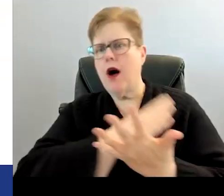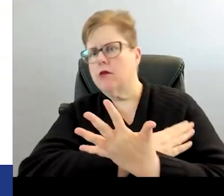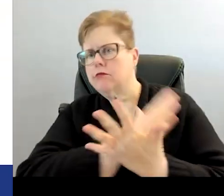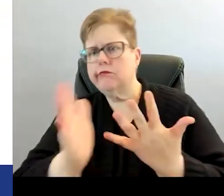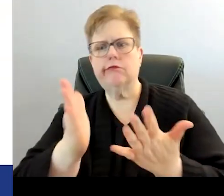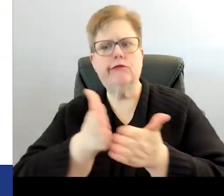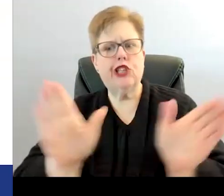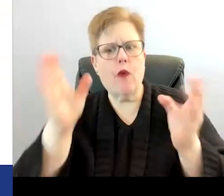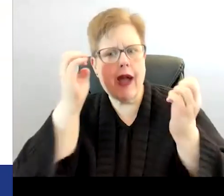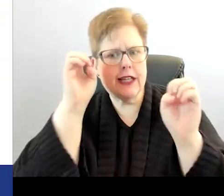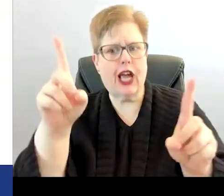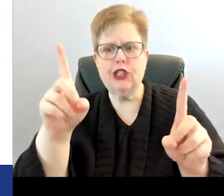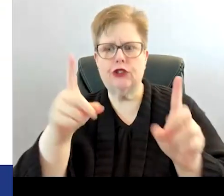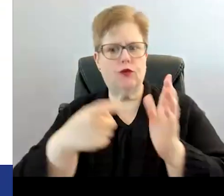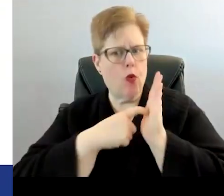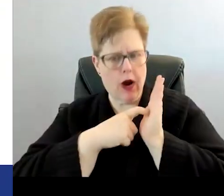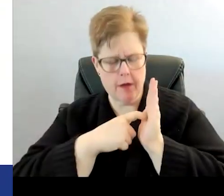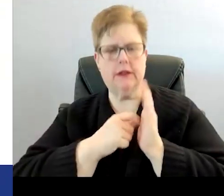ed requirements.